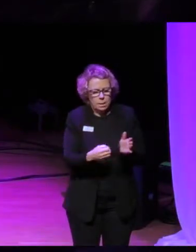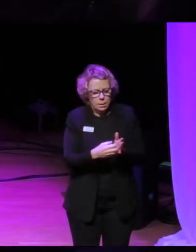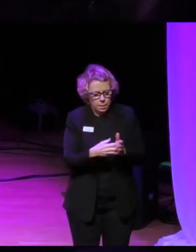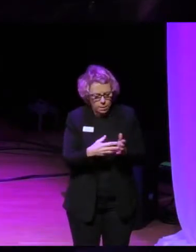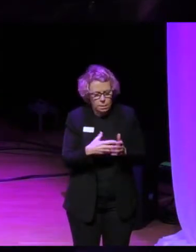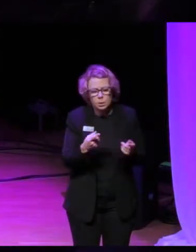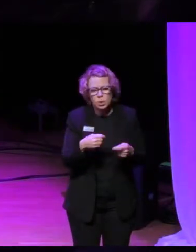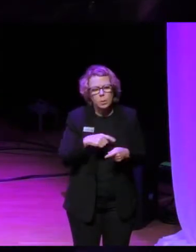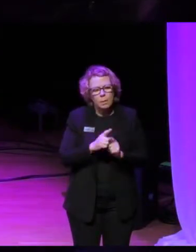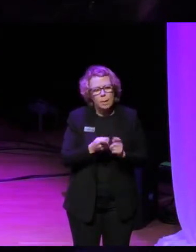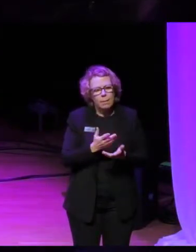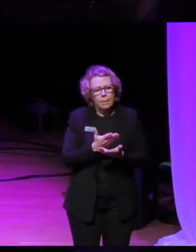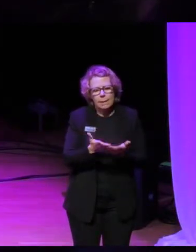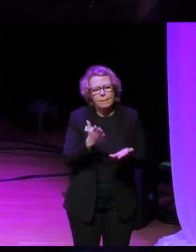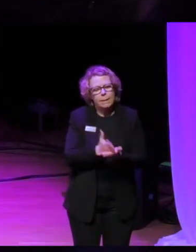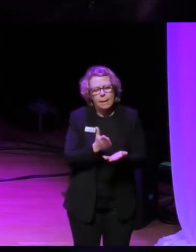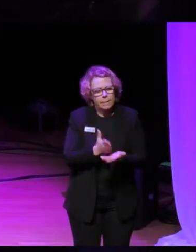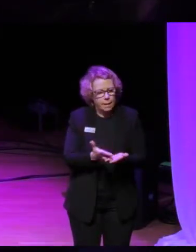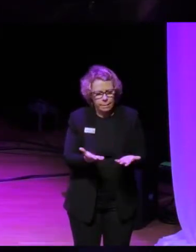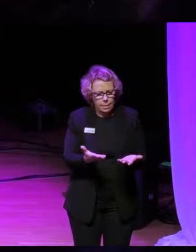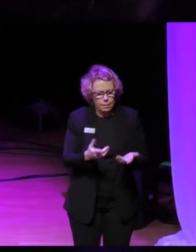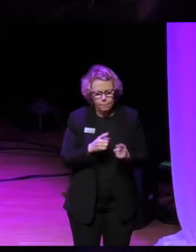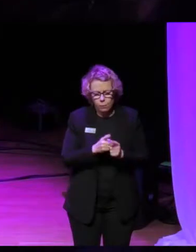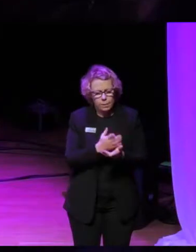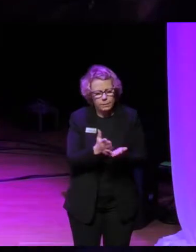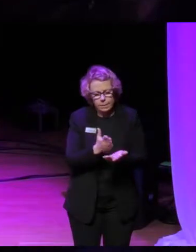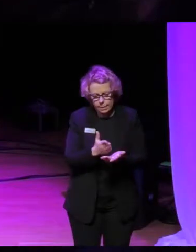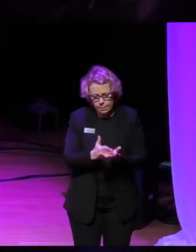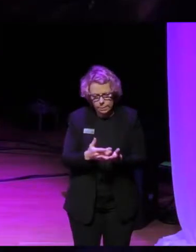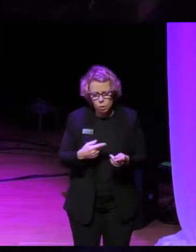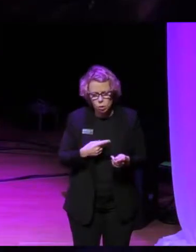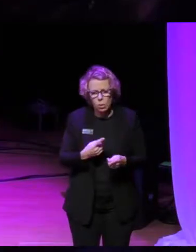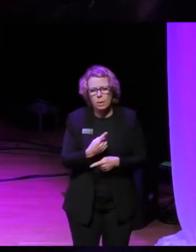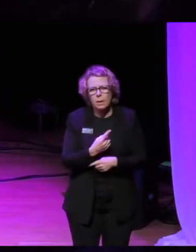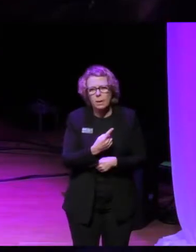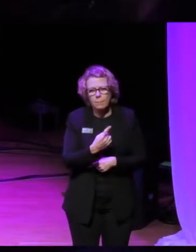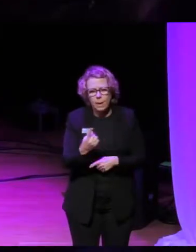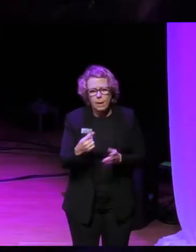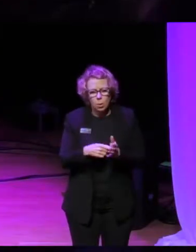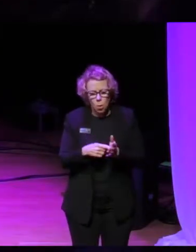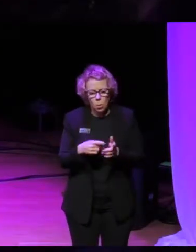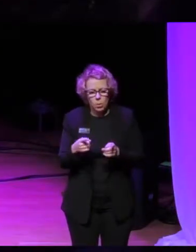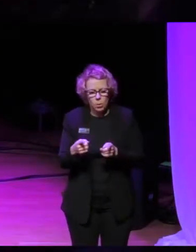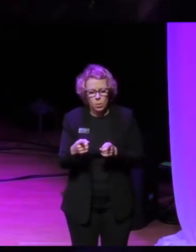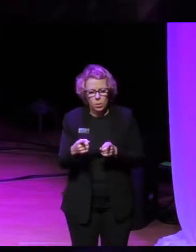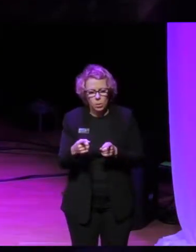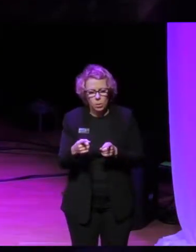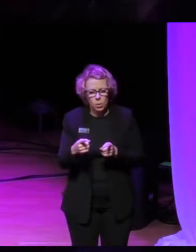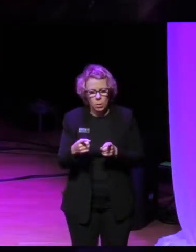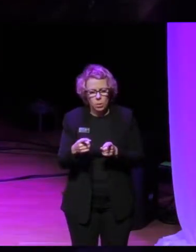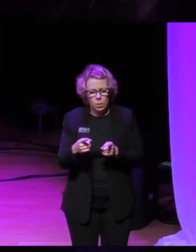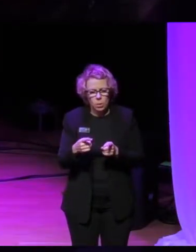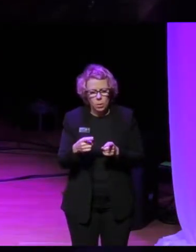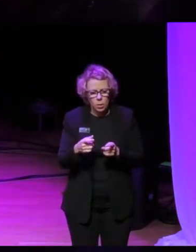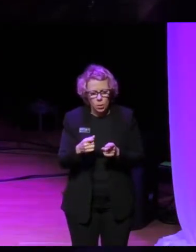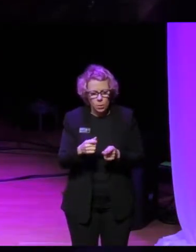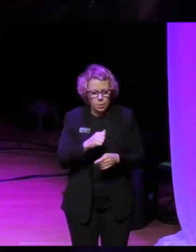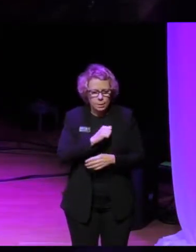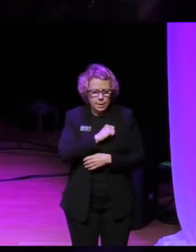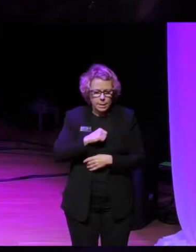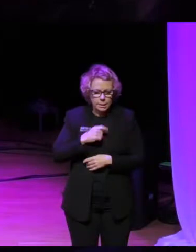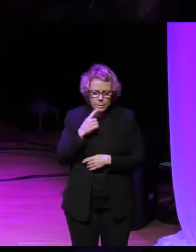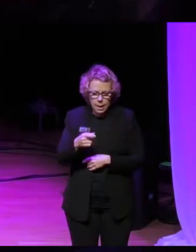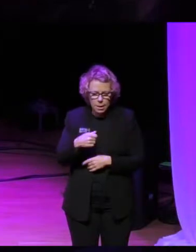into an argument of facilitation. Anytime the government is required in whatever way to be involved in effectuating someone's